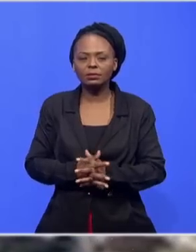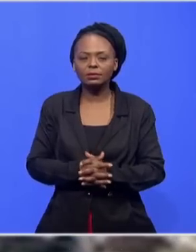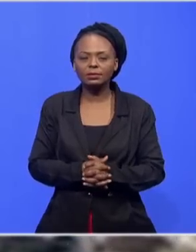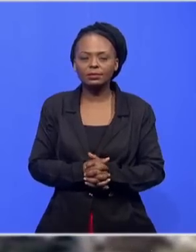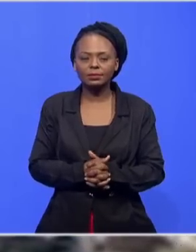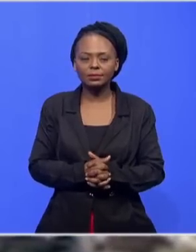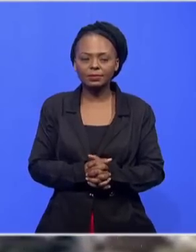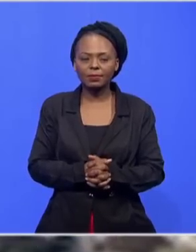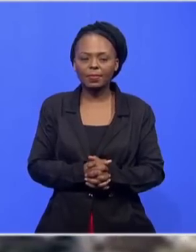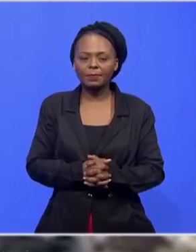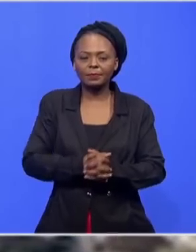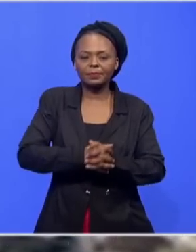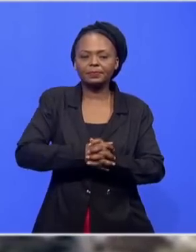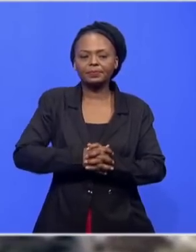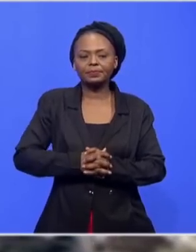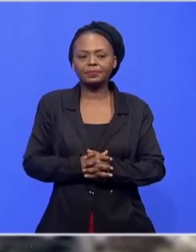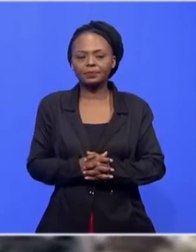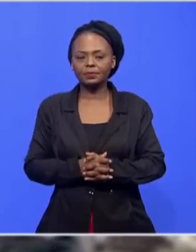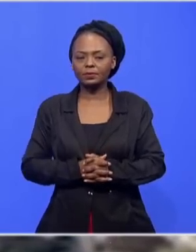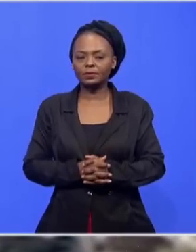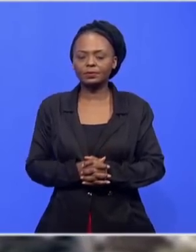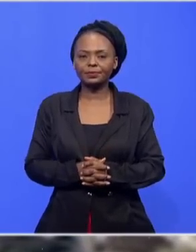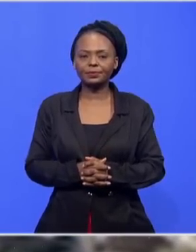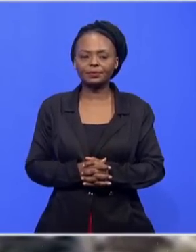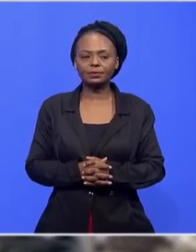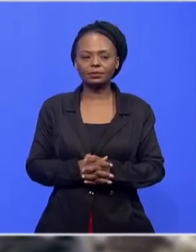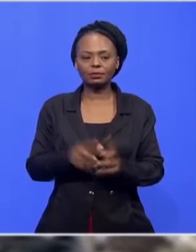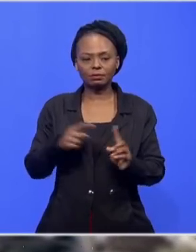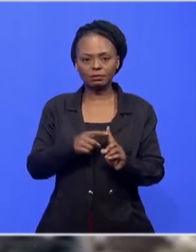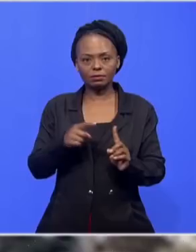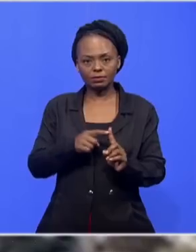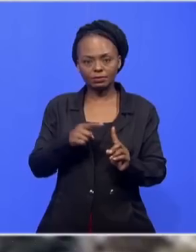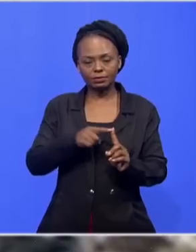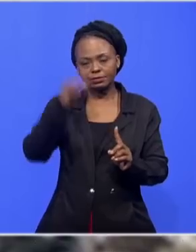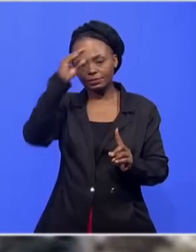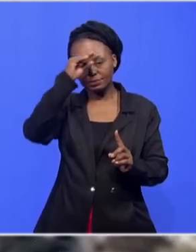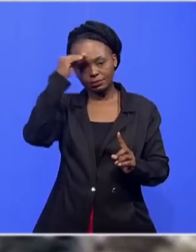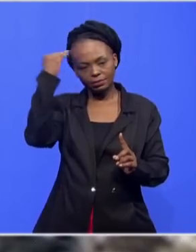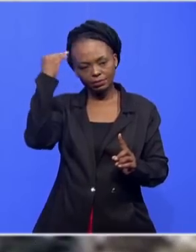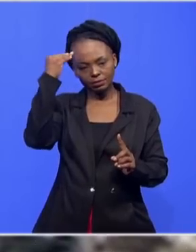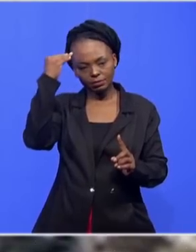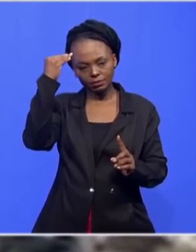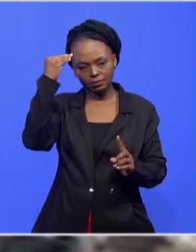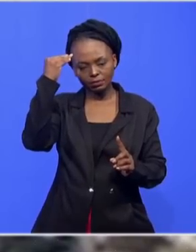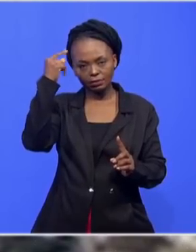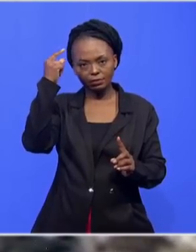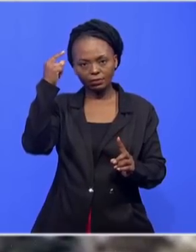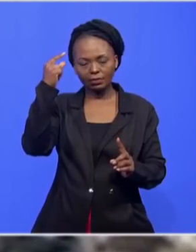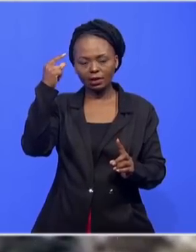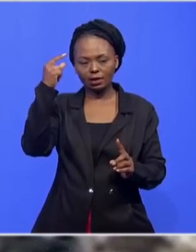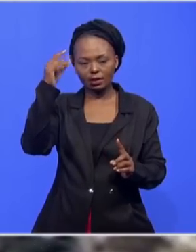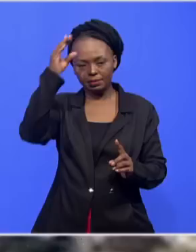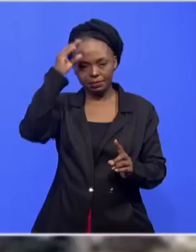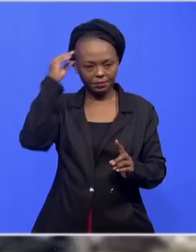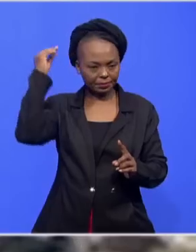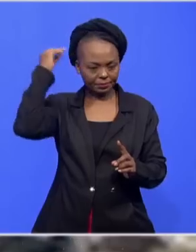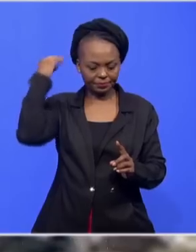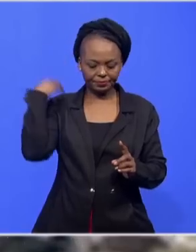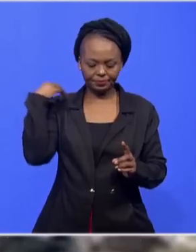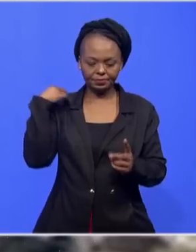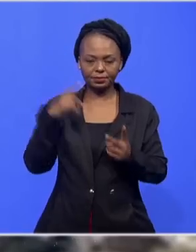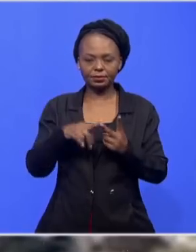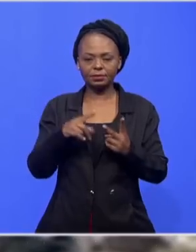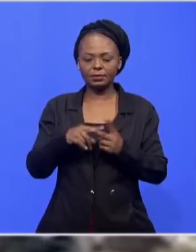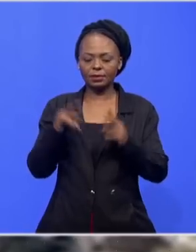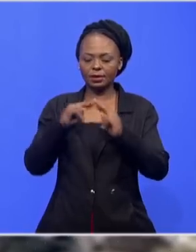Well, the Police Minister, General Begekele, and the top management of the SAPS that is being led by the National Commissioner